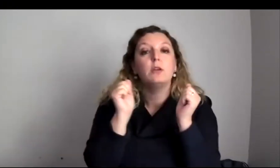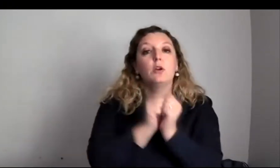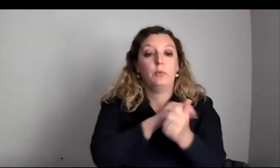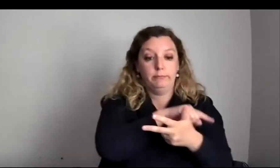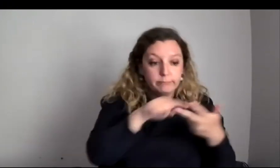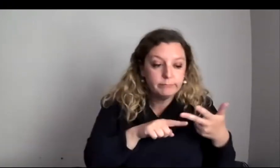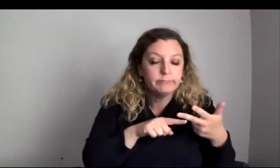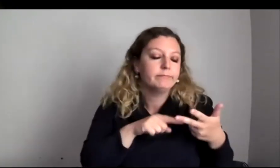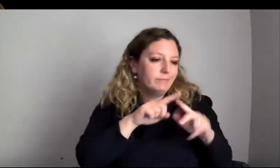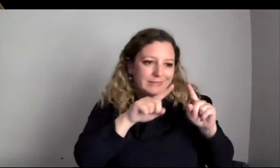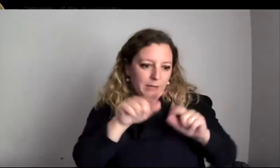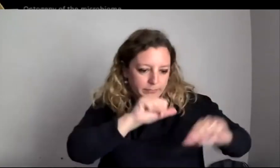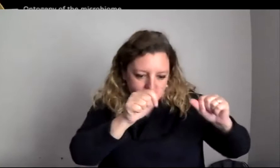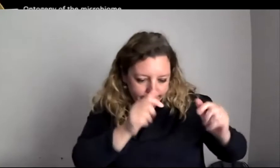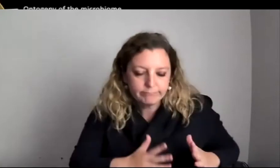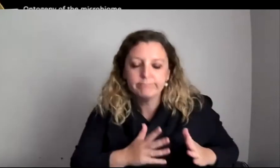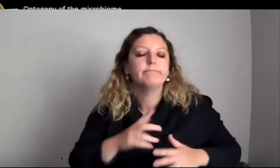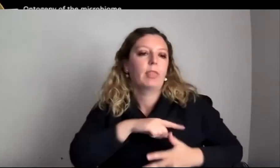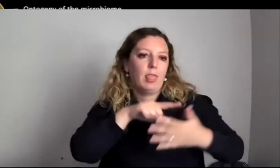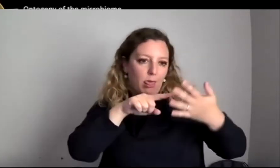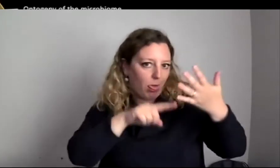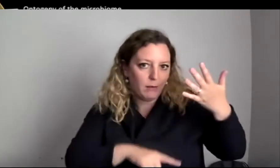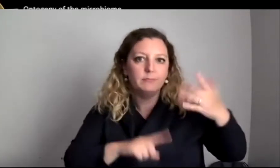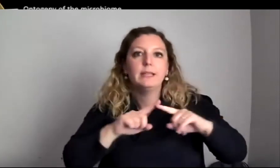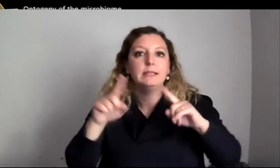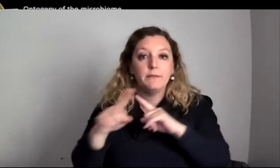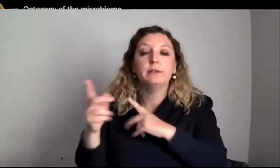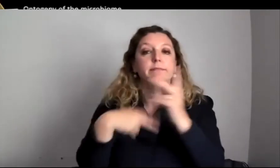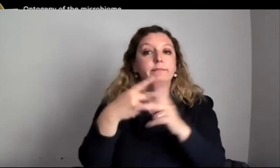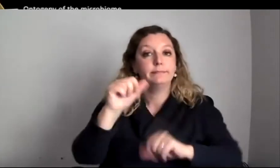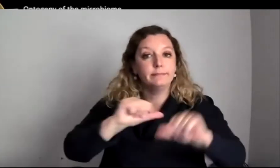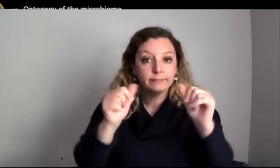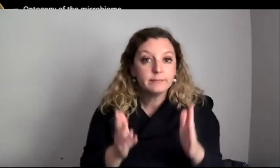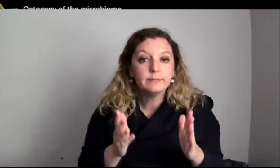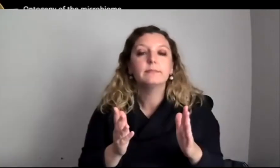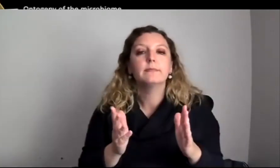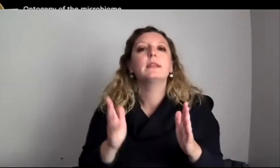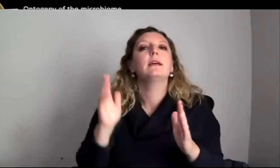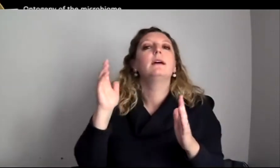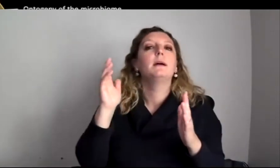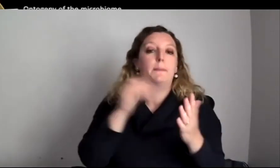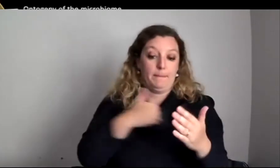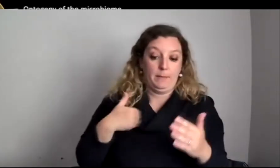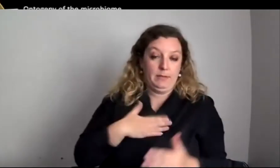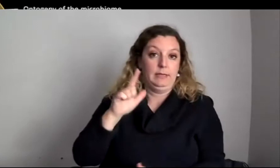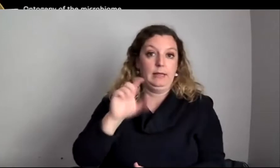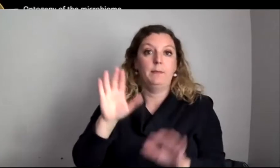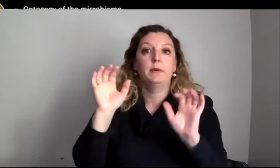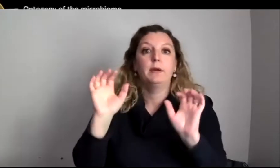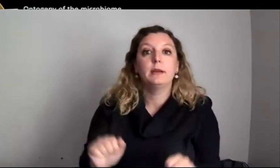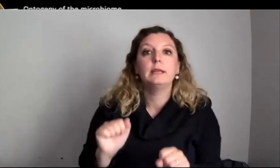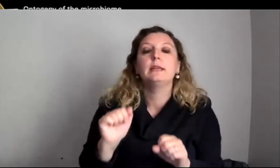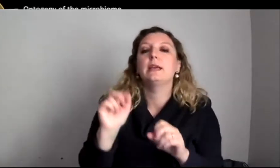ecologists, endocrinologists, nutritionists, bioinformaticians, all of these different kinds of scientists, members of my lab are able to use